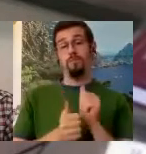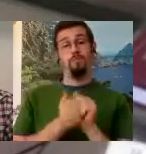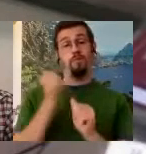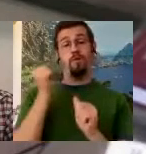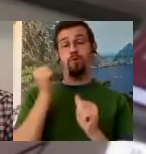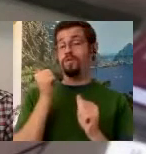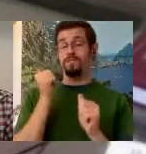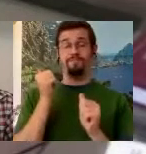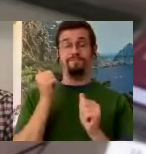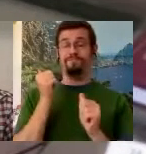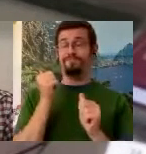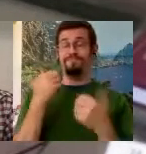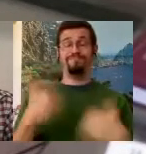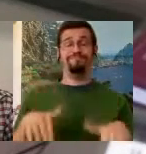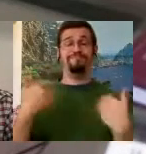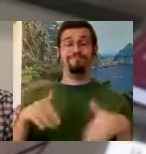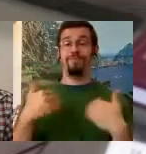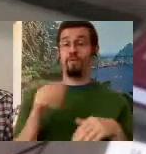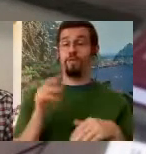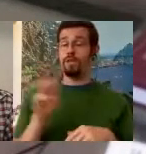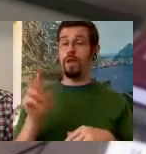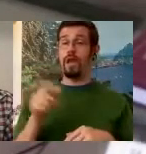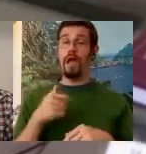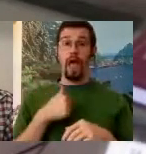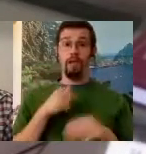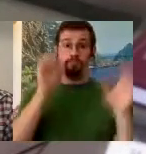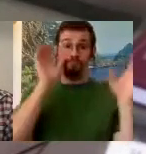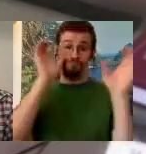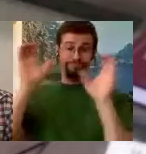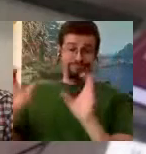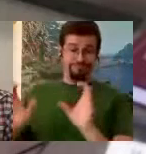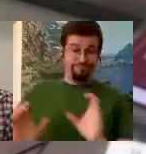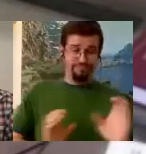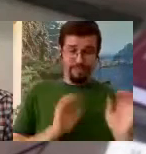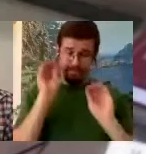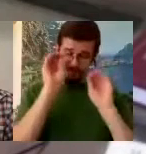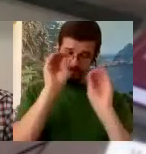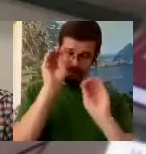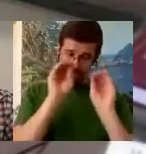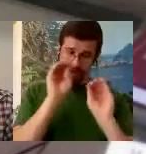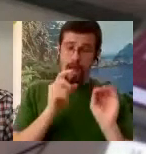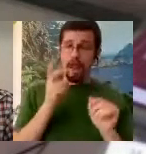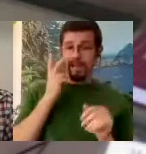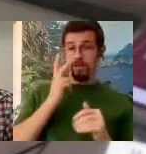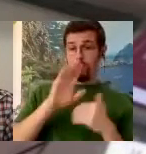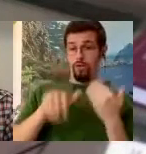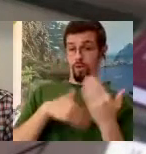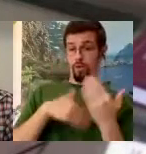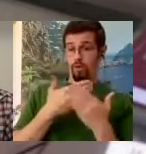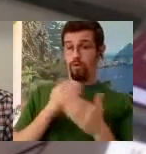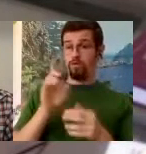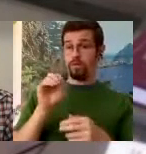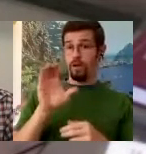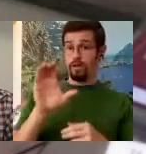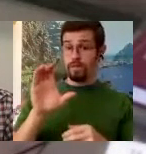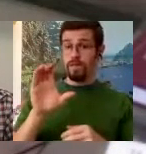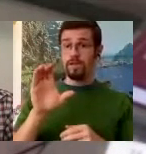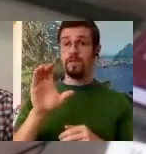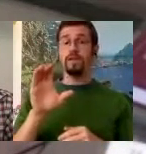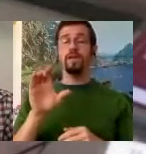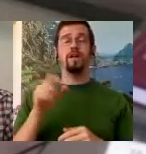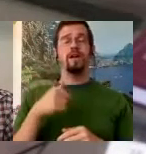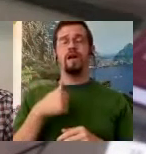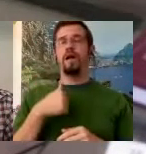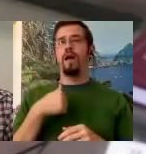yours. I was up all night doing it, and I went through all your documents, and I